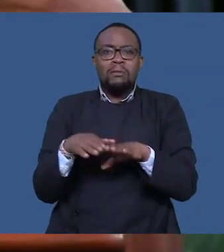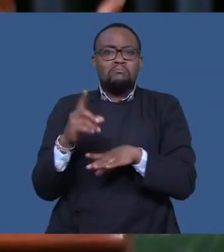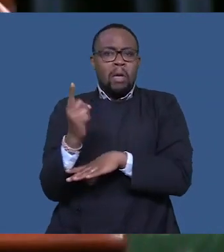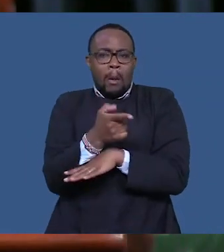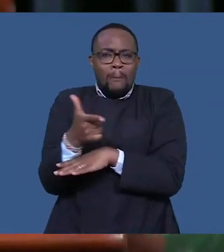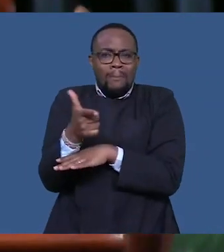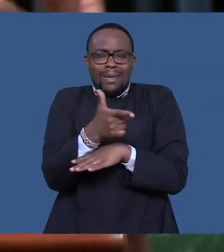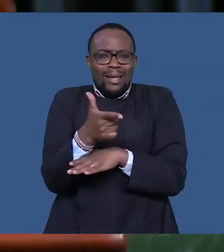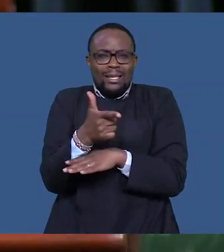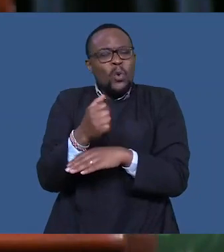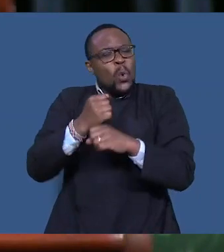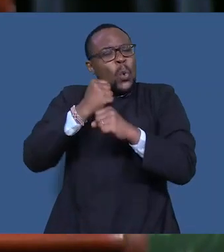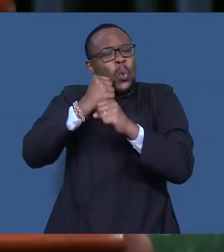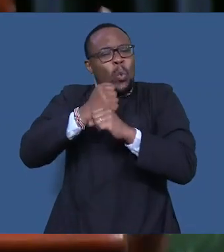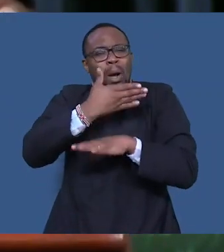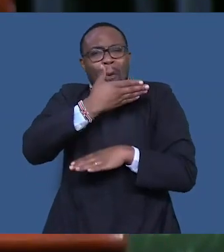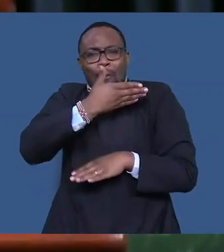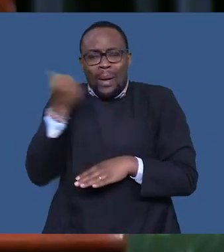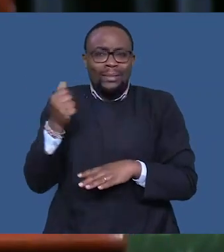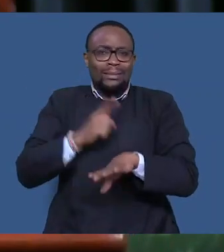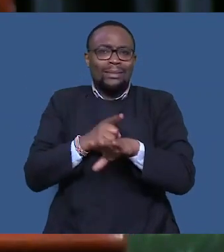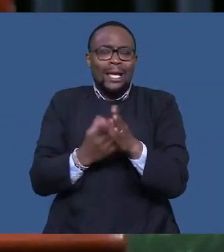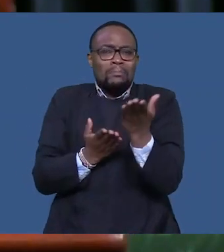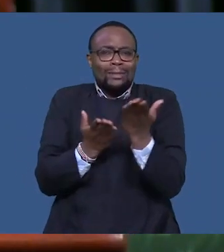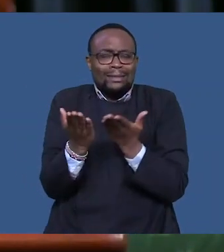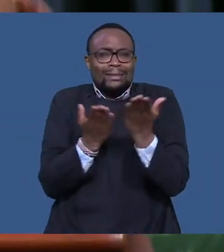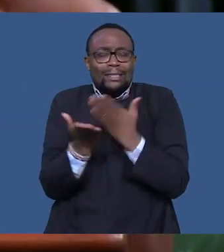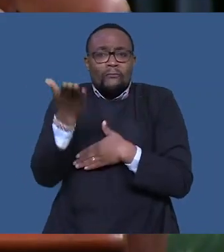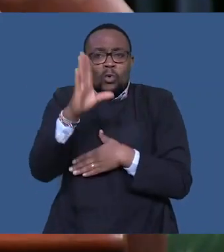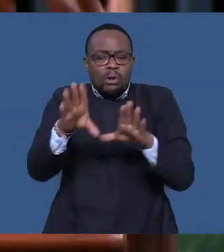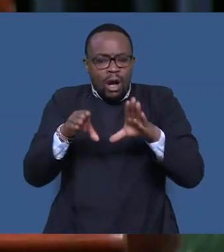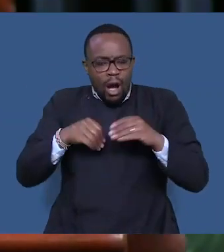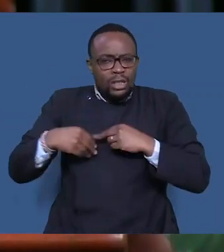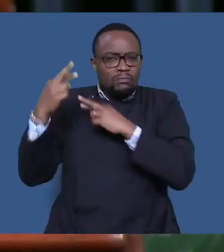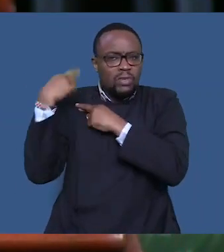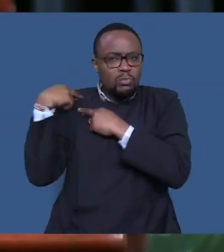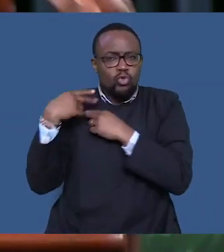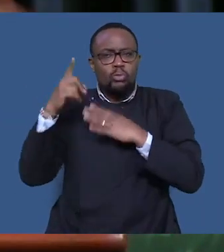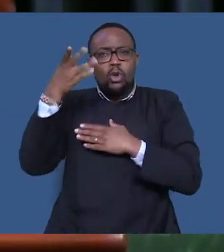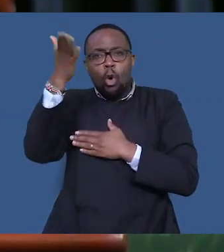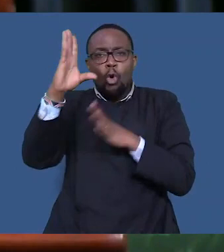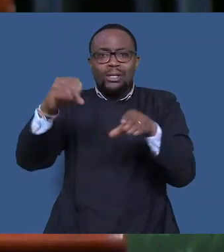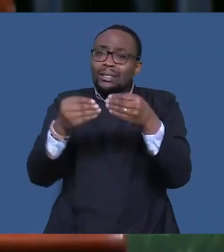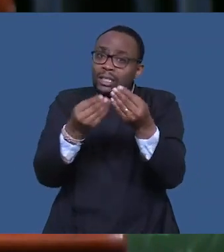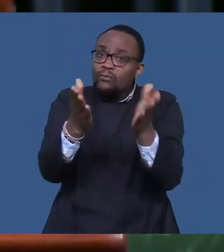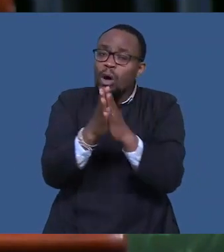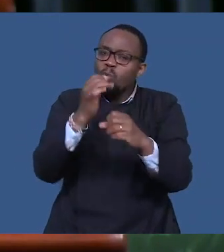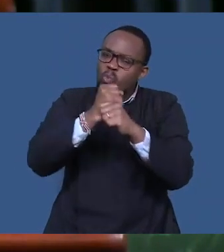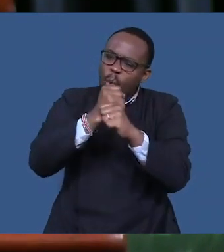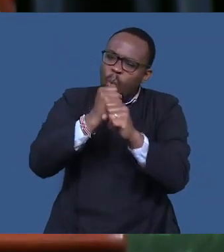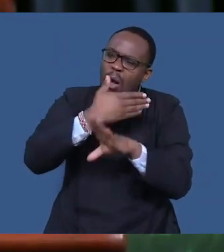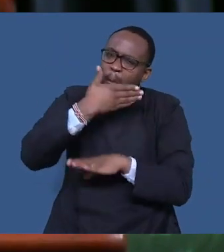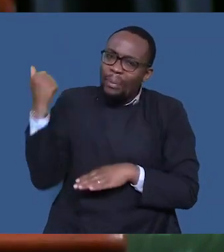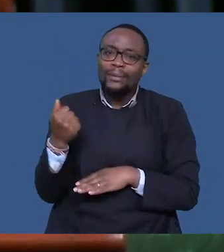just give your best as a kingdom person. Take up that responsibility that you have been entrusted to and give the best that you